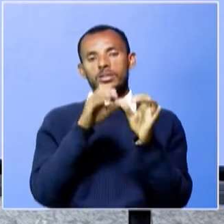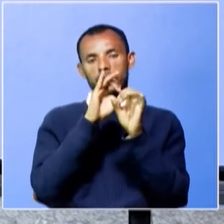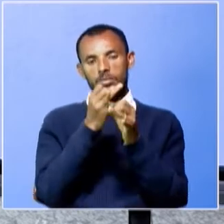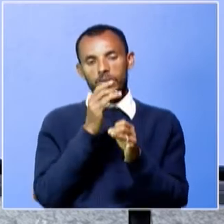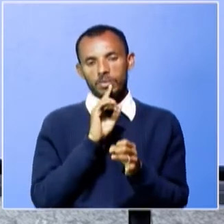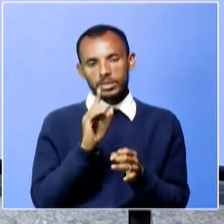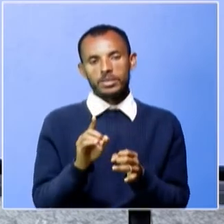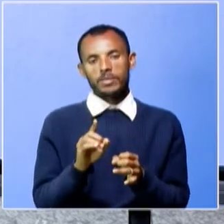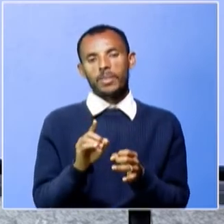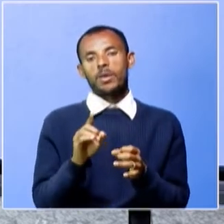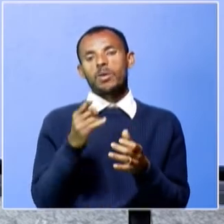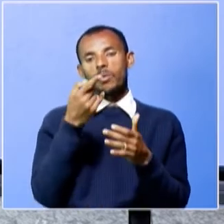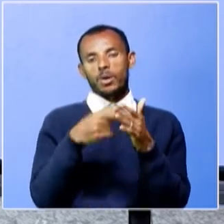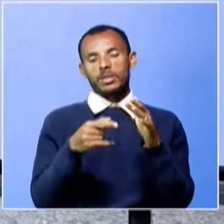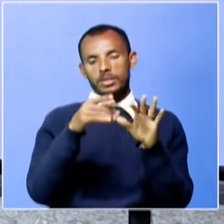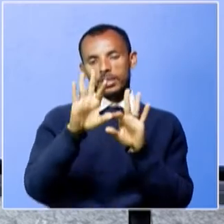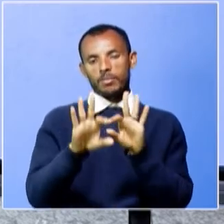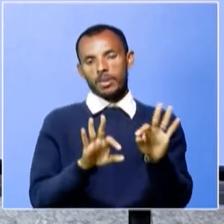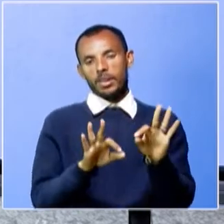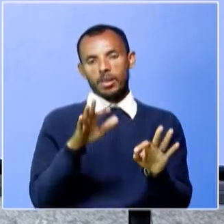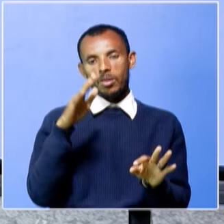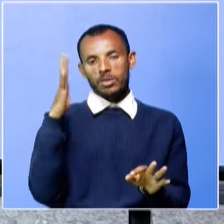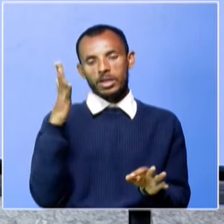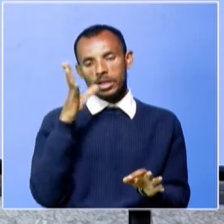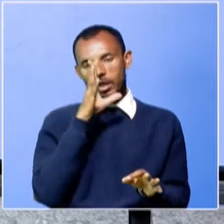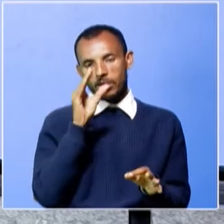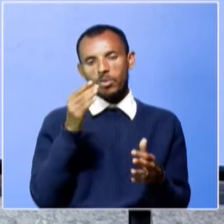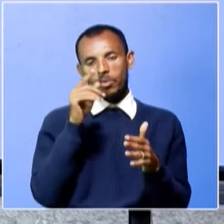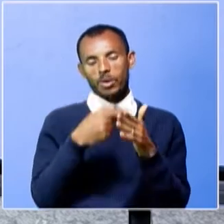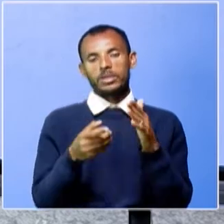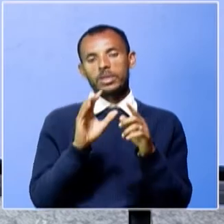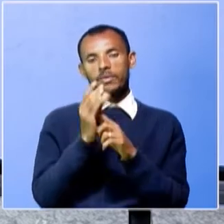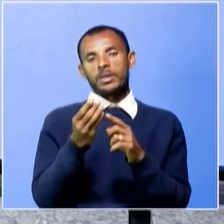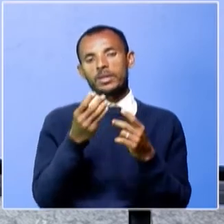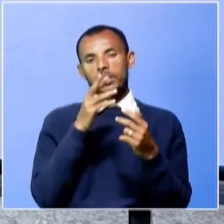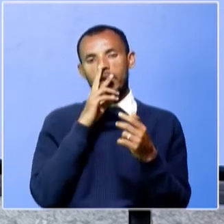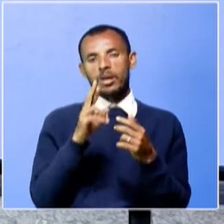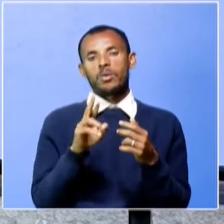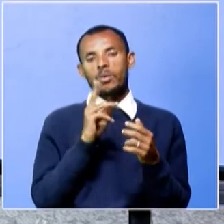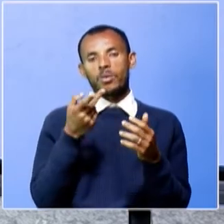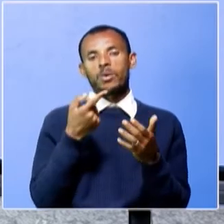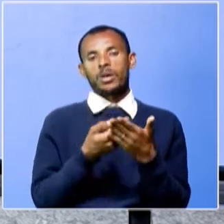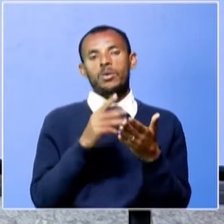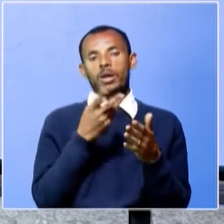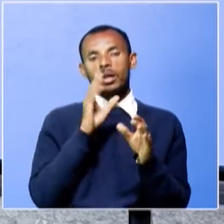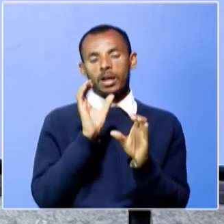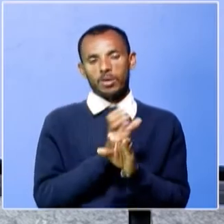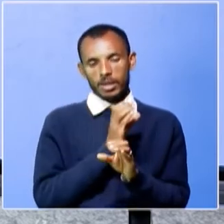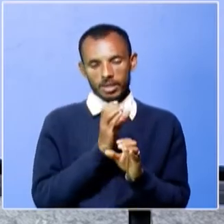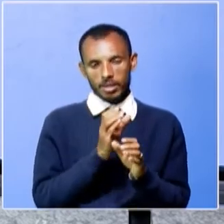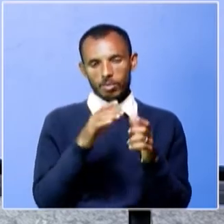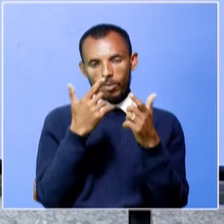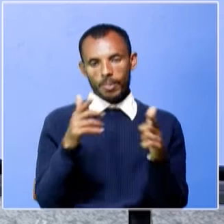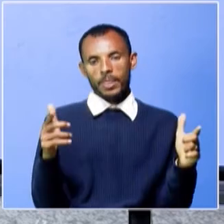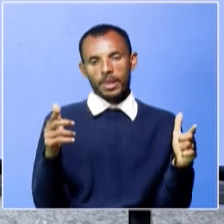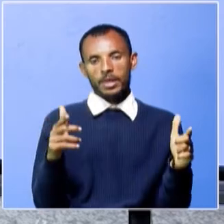is, what the sample space looks like, and what the events are. Here, we are going to calculate a certain